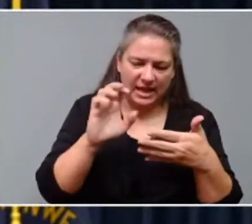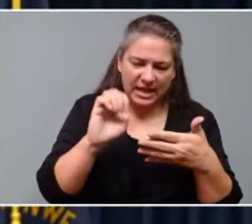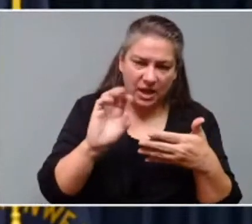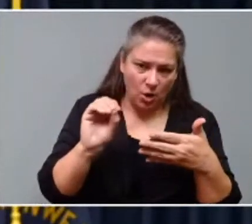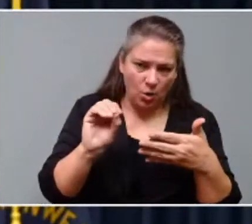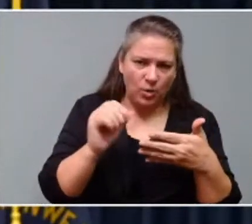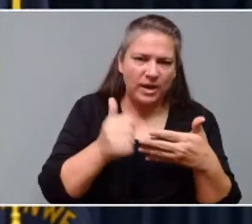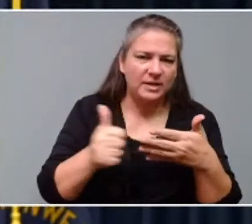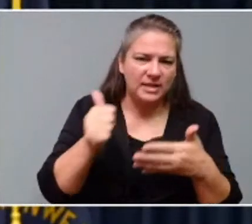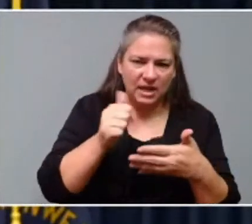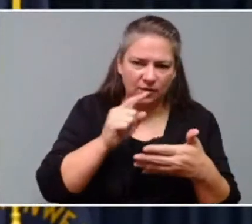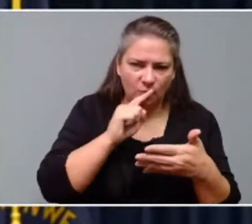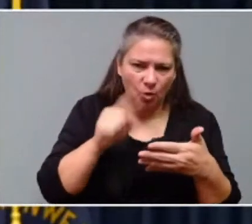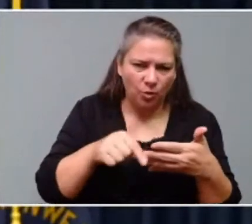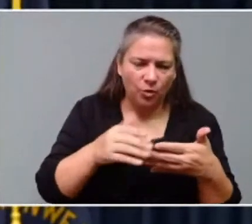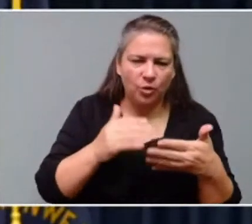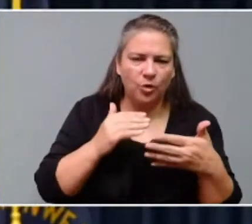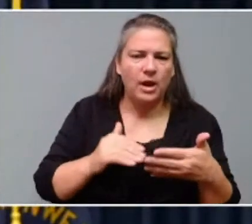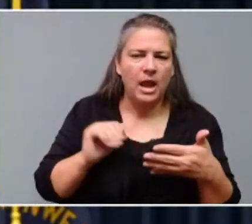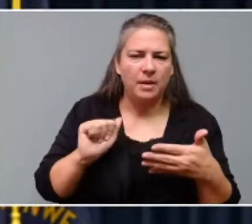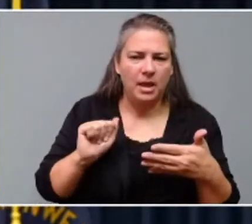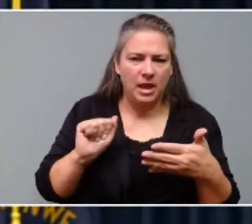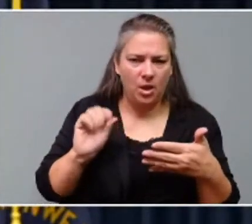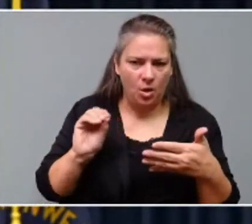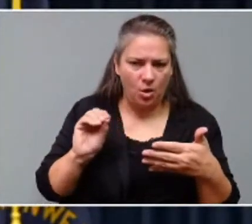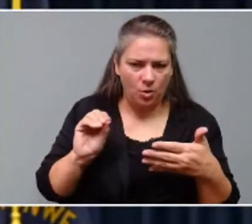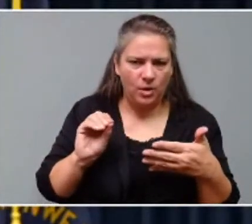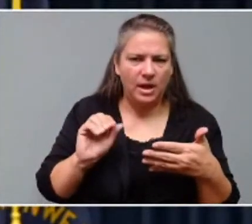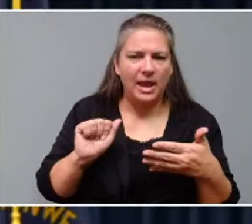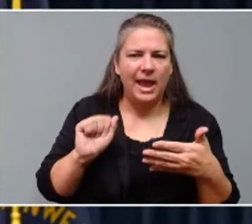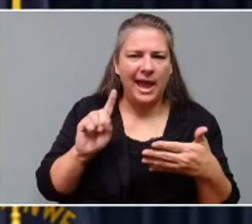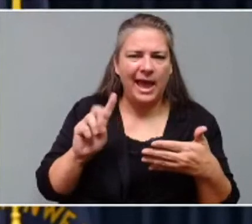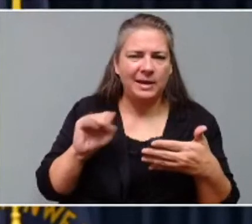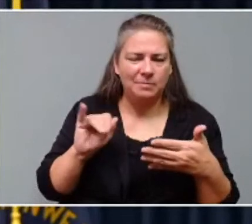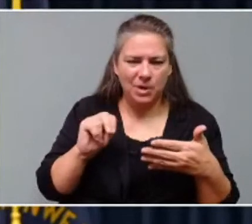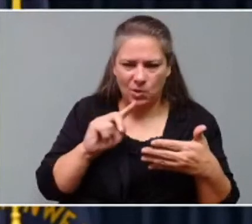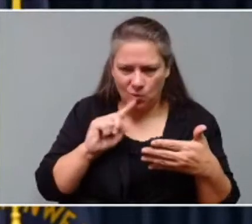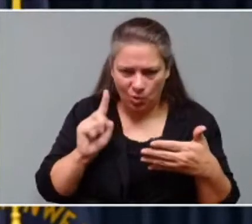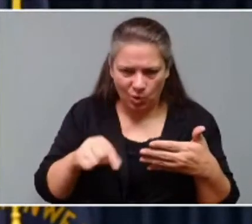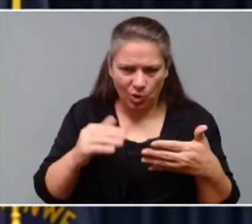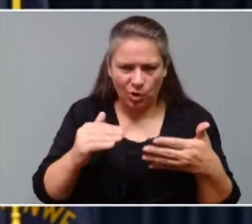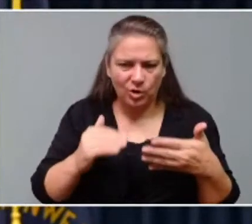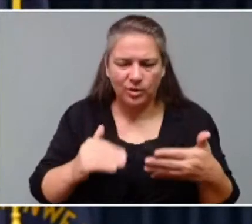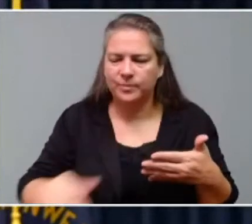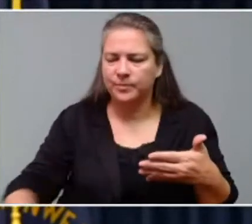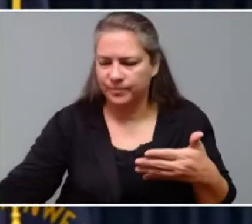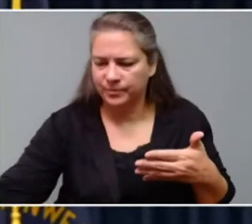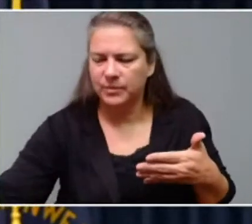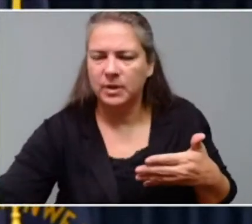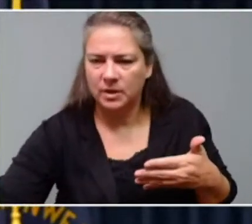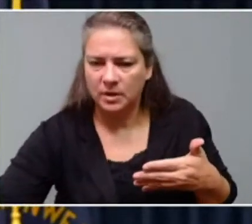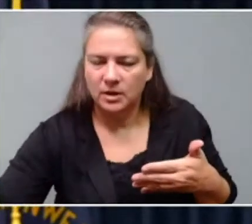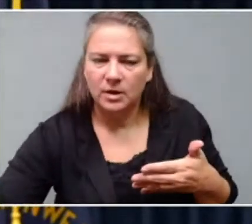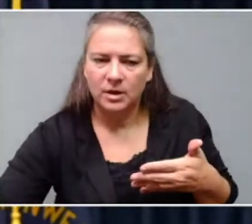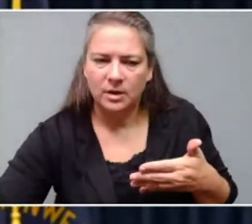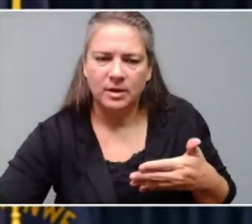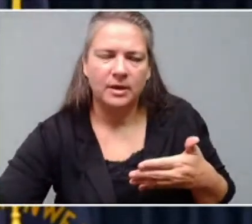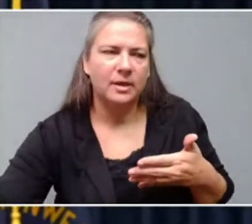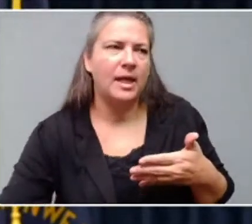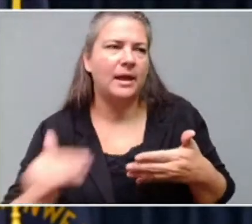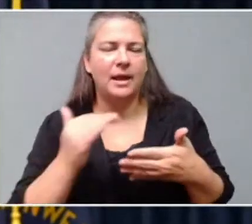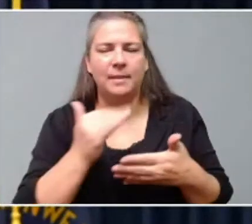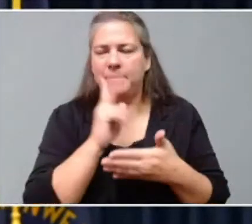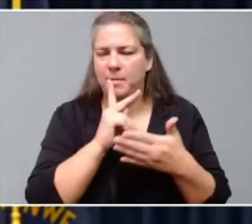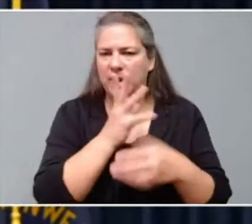ways to fight the pandemic. We've put these out over time, beginning March 6th last year. There are things like people being able to get